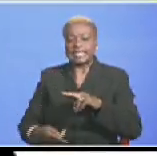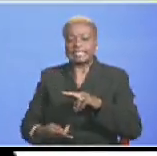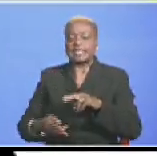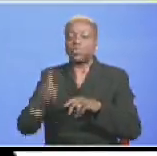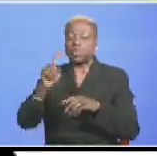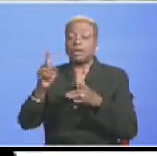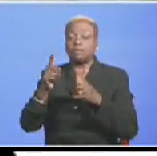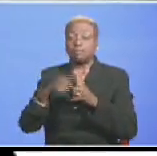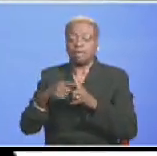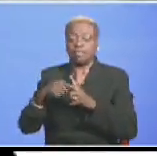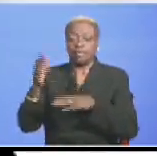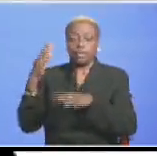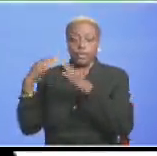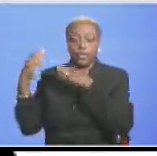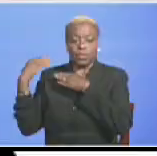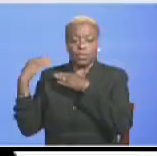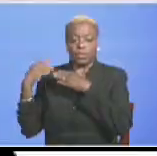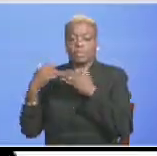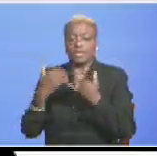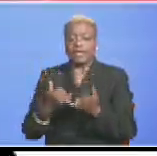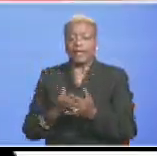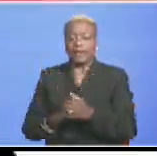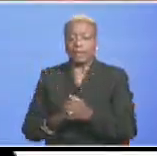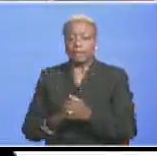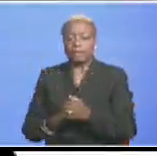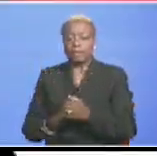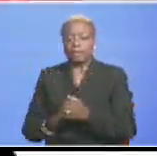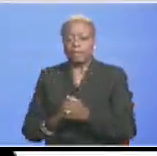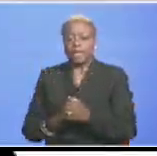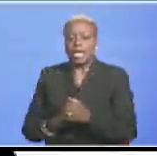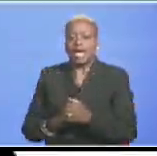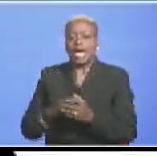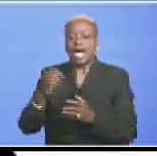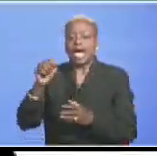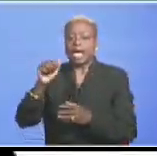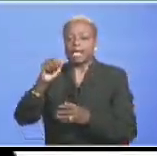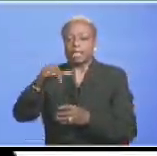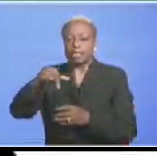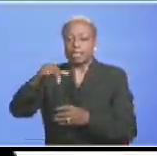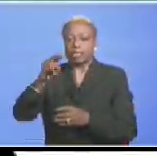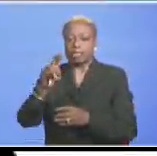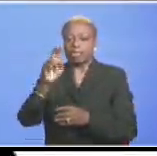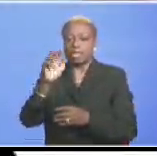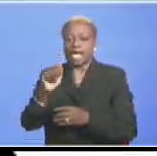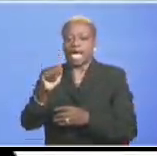November 8th through the 10th. And for those of you not that familiar, Aquacross is different